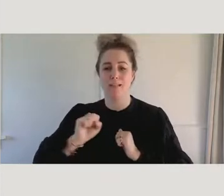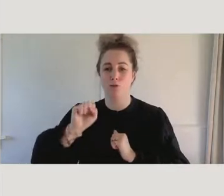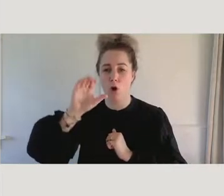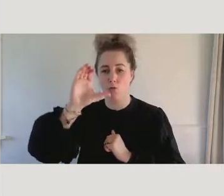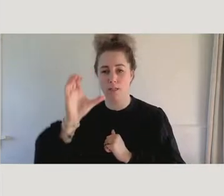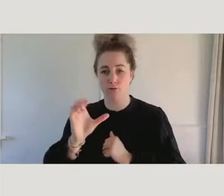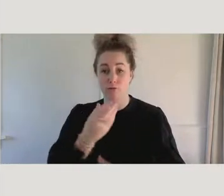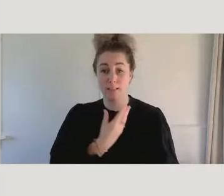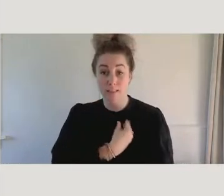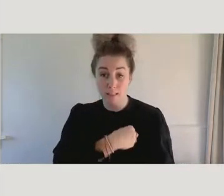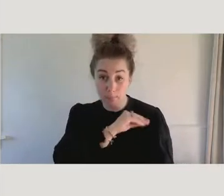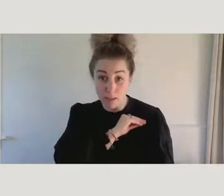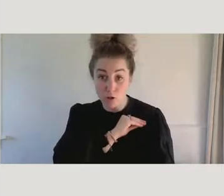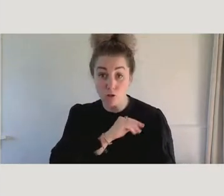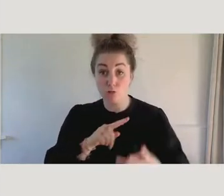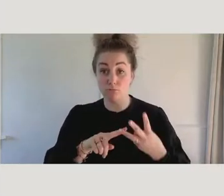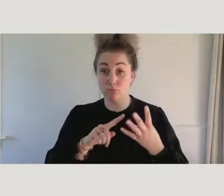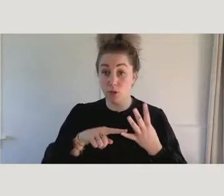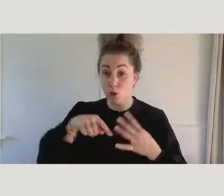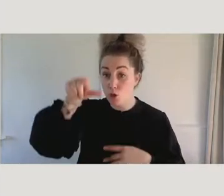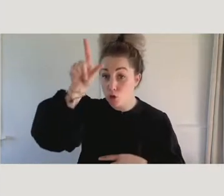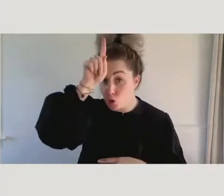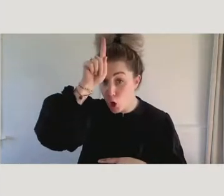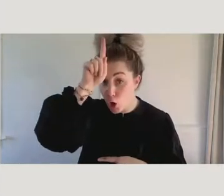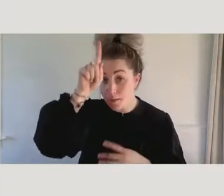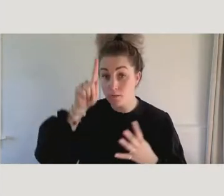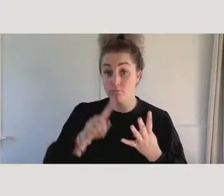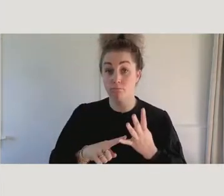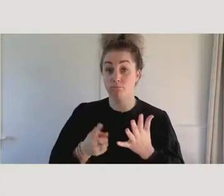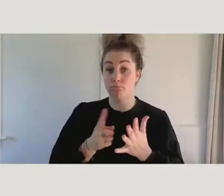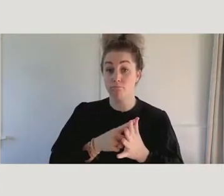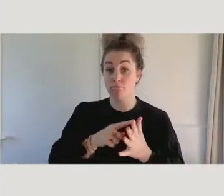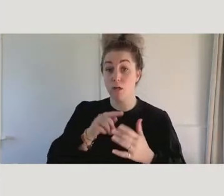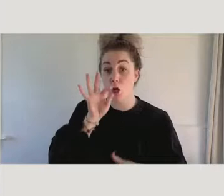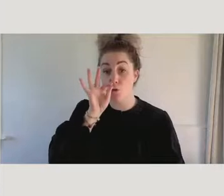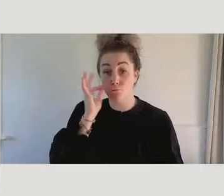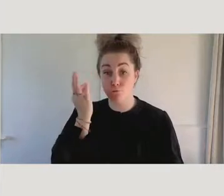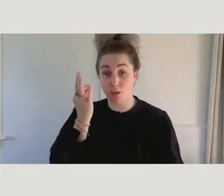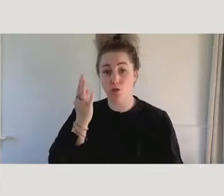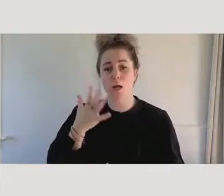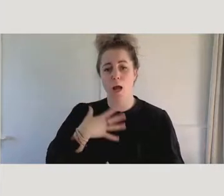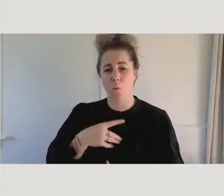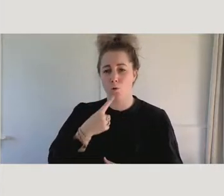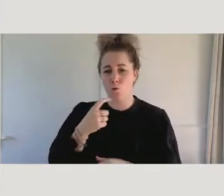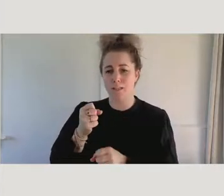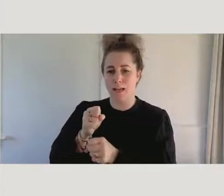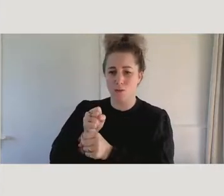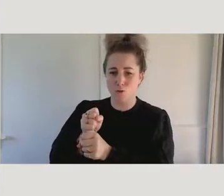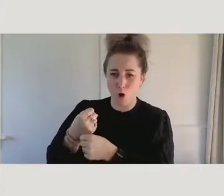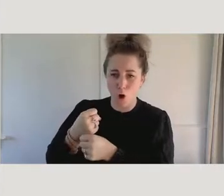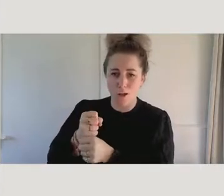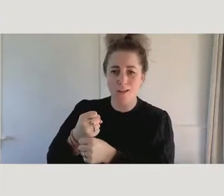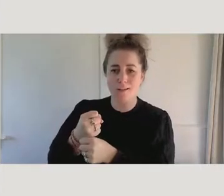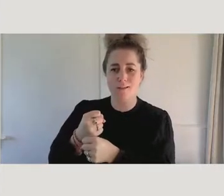Spanish German and French I'd like to be able to say Tongan